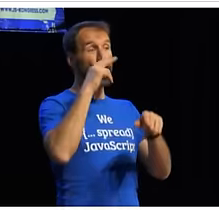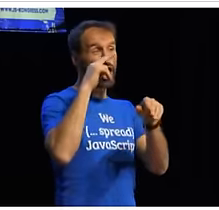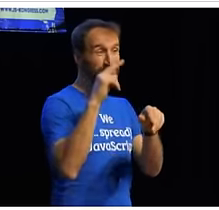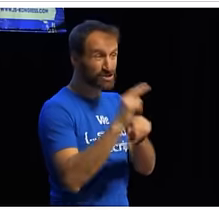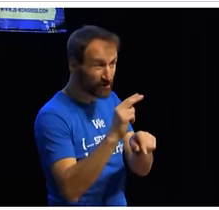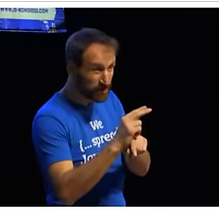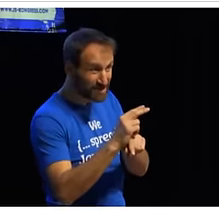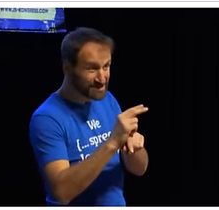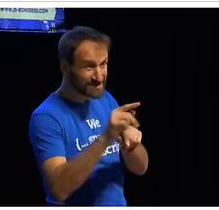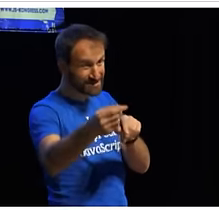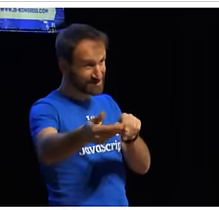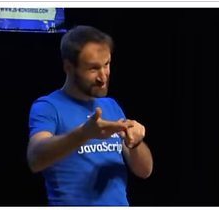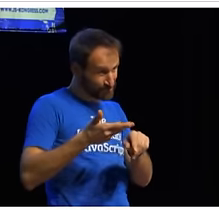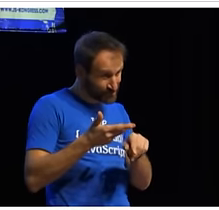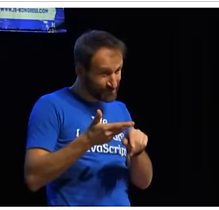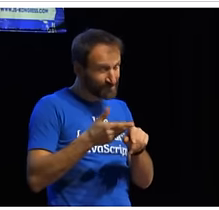use it like this.